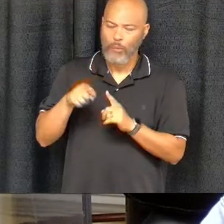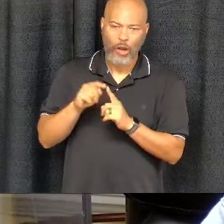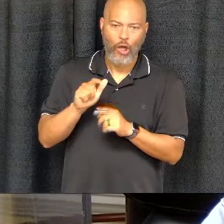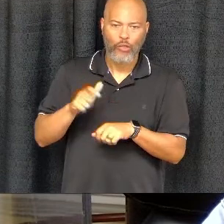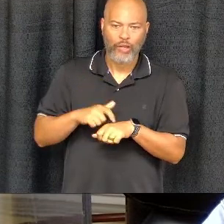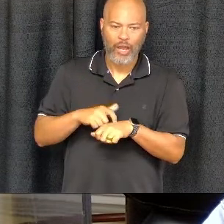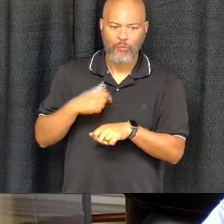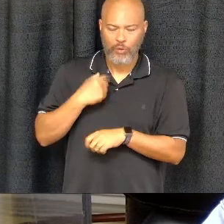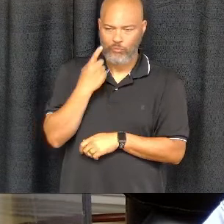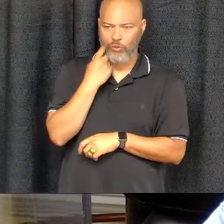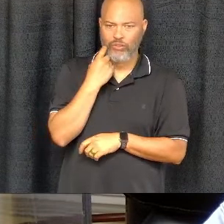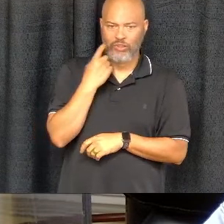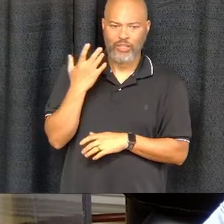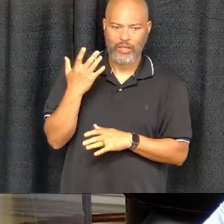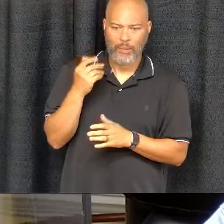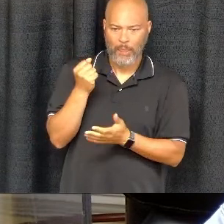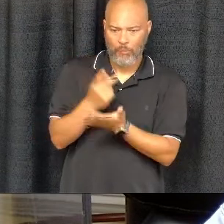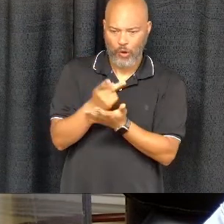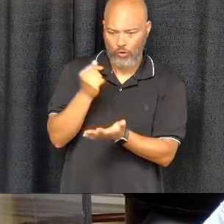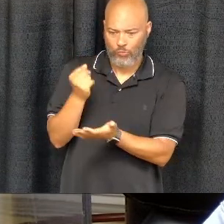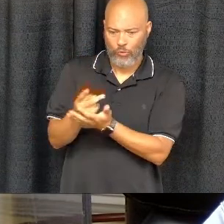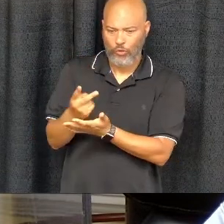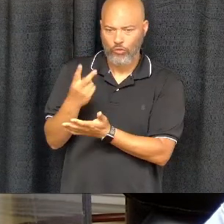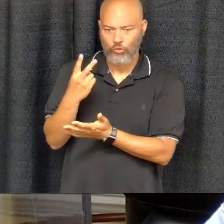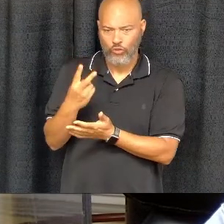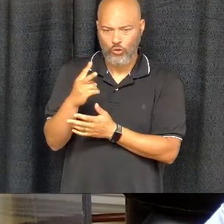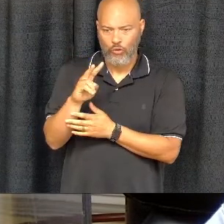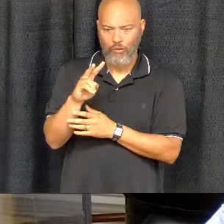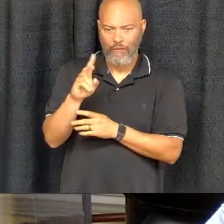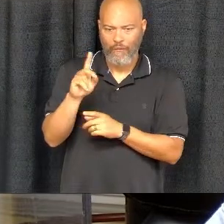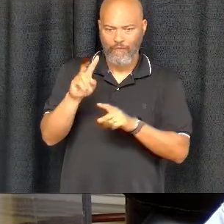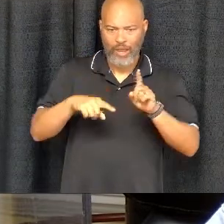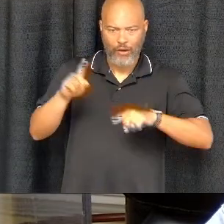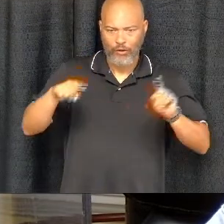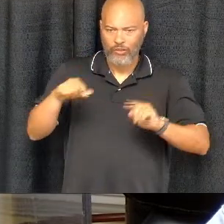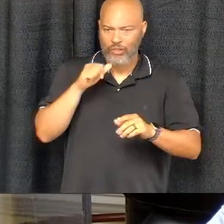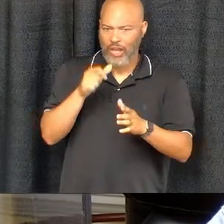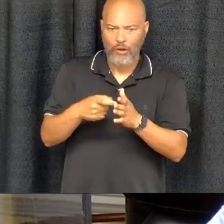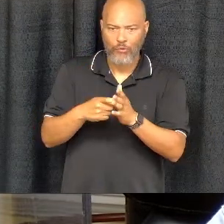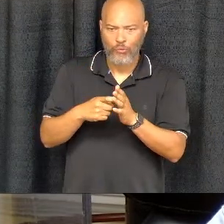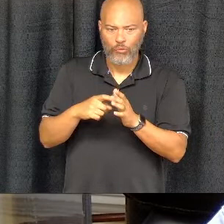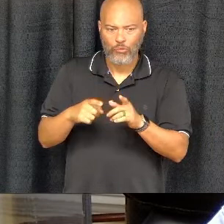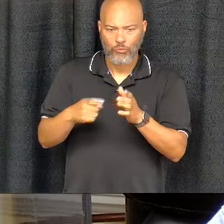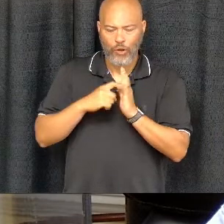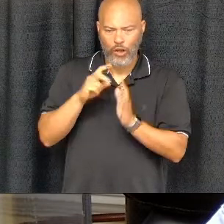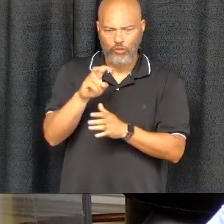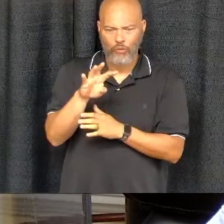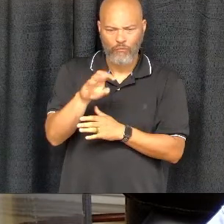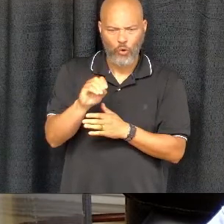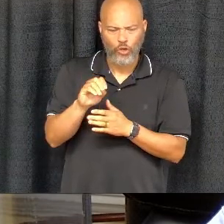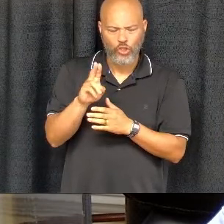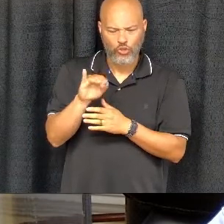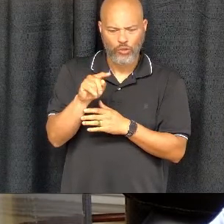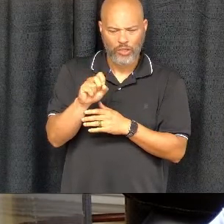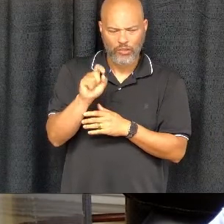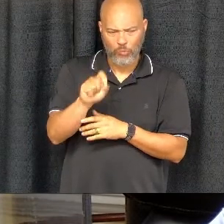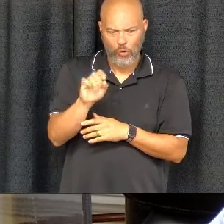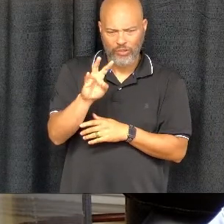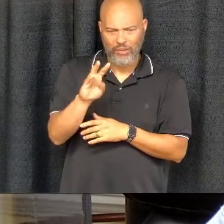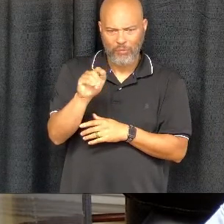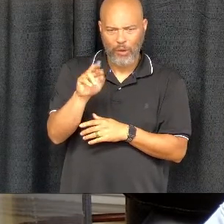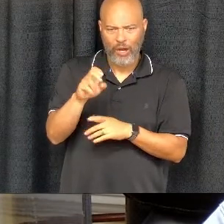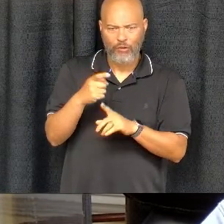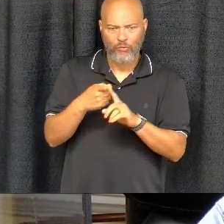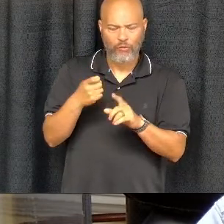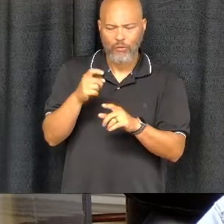We recently approved a variance that does not require an apartment of 240 units, 0.7 miles from a